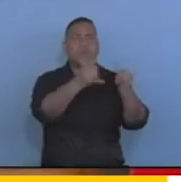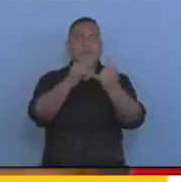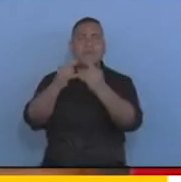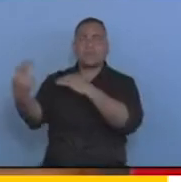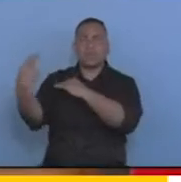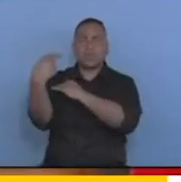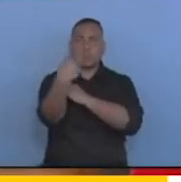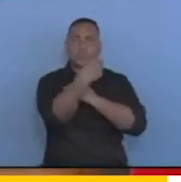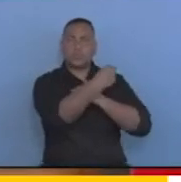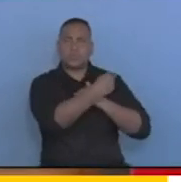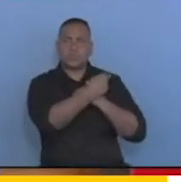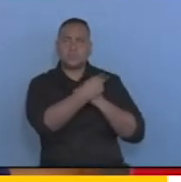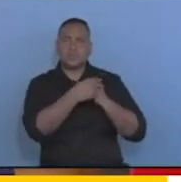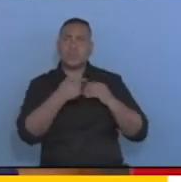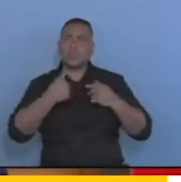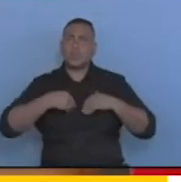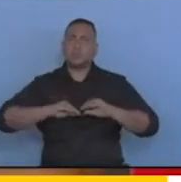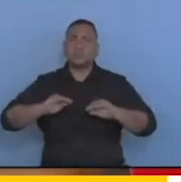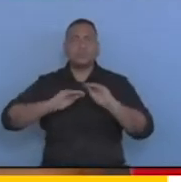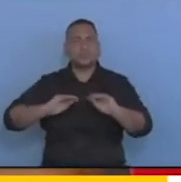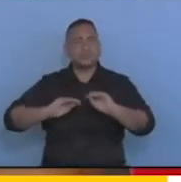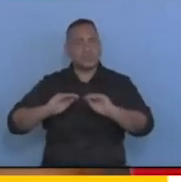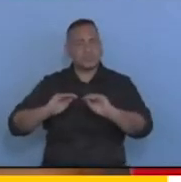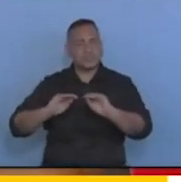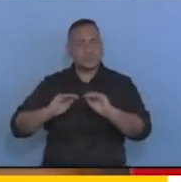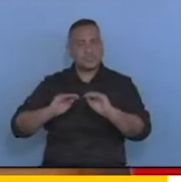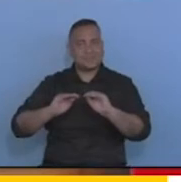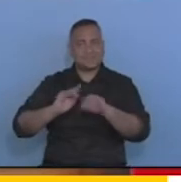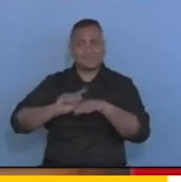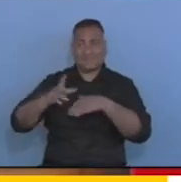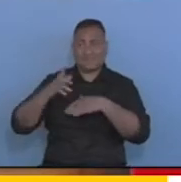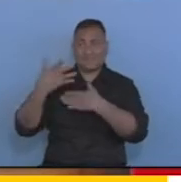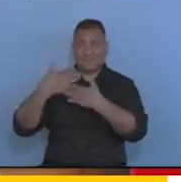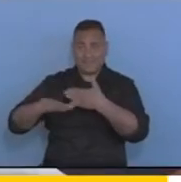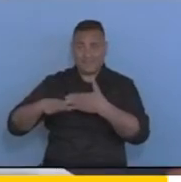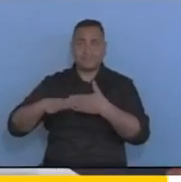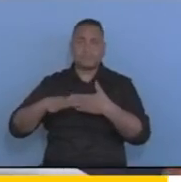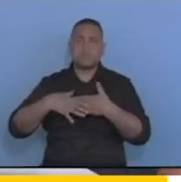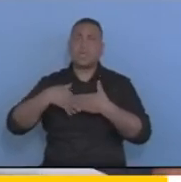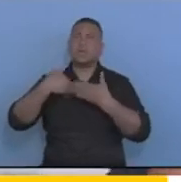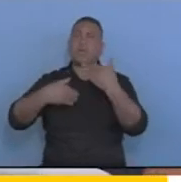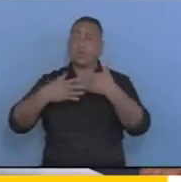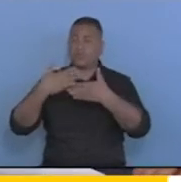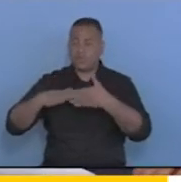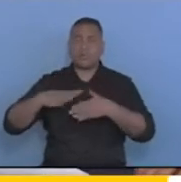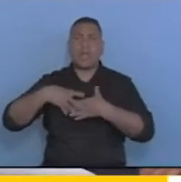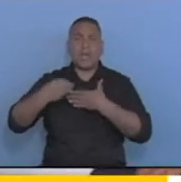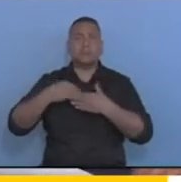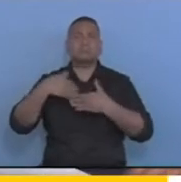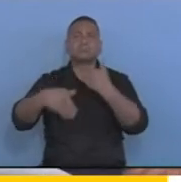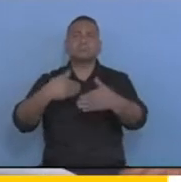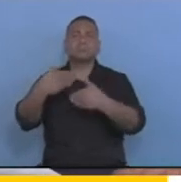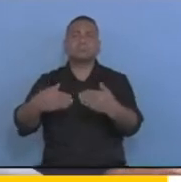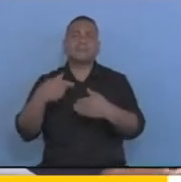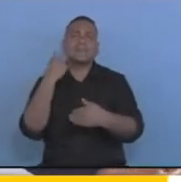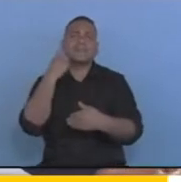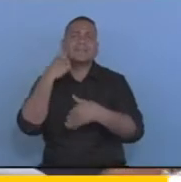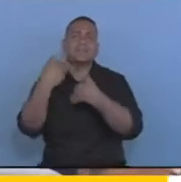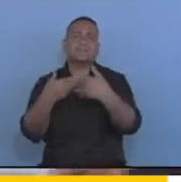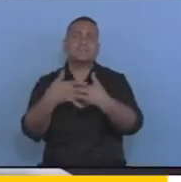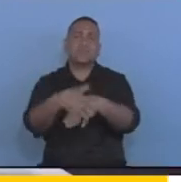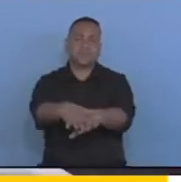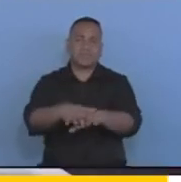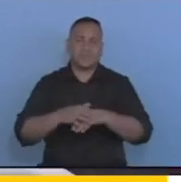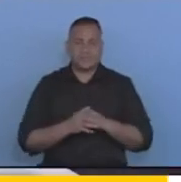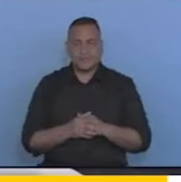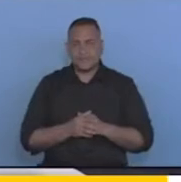to be able to deliver in the world of work. Yeah. You can basically start off on a run already, which is what it is.